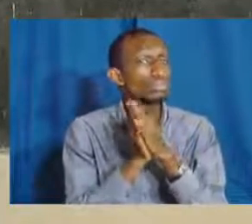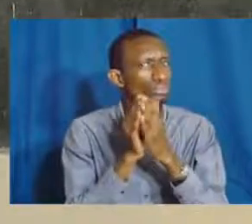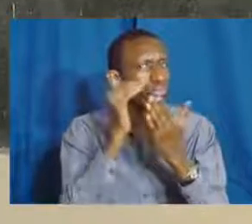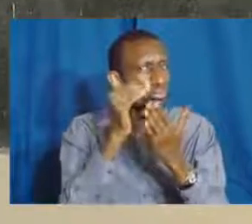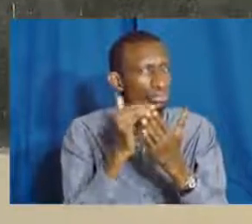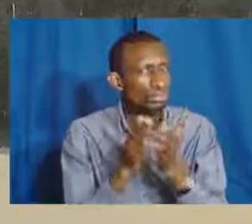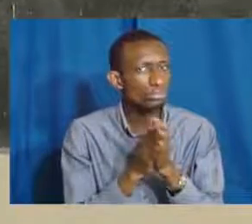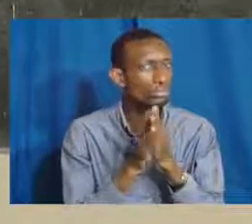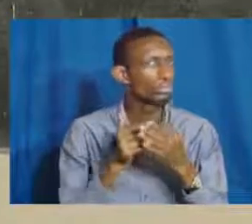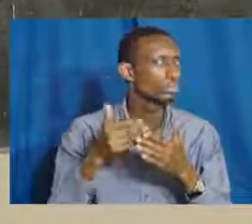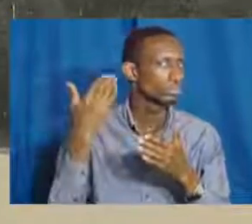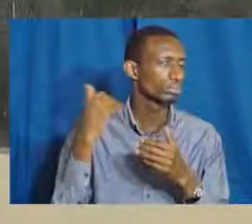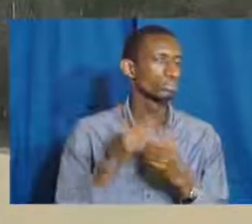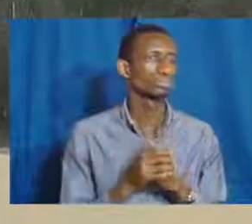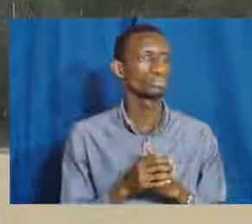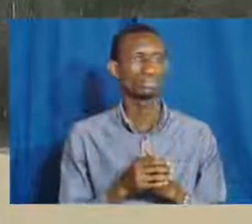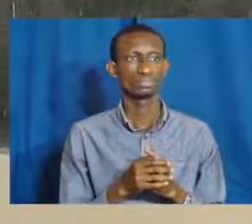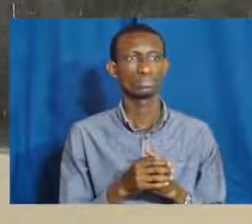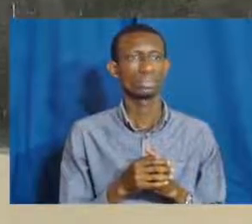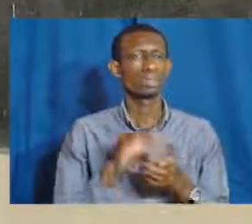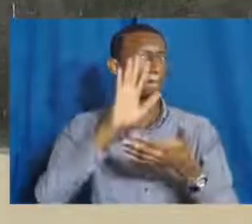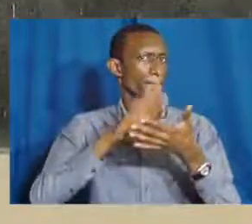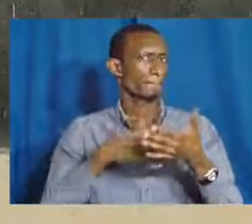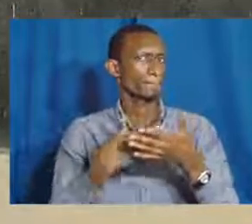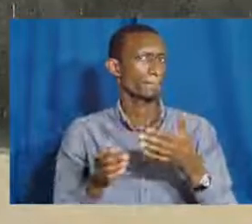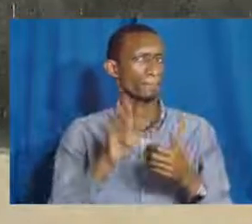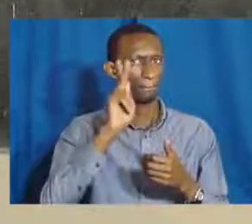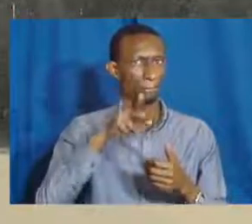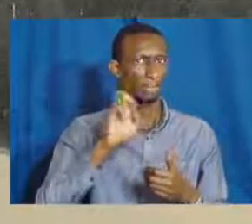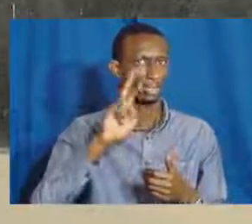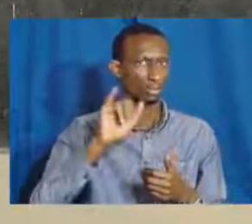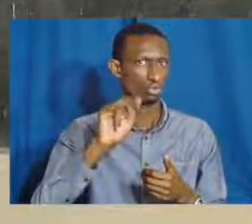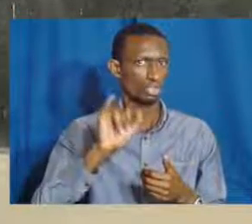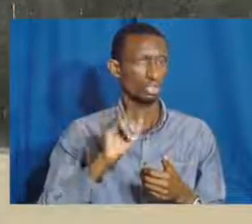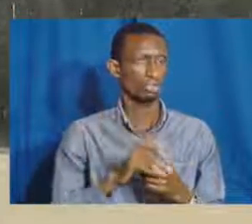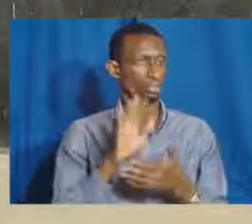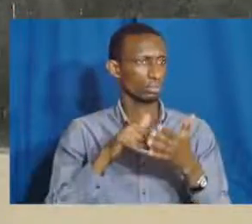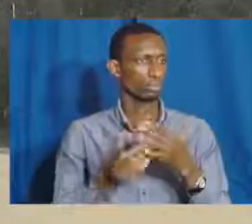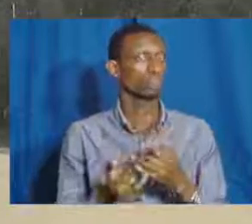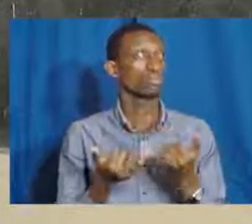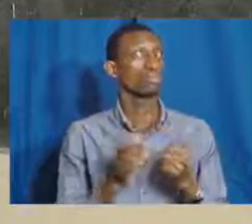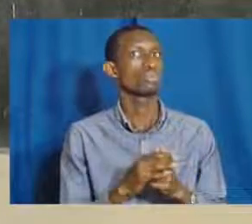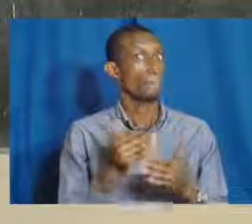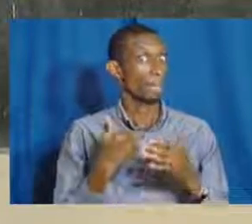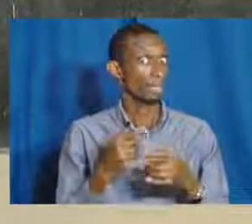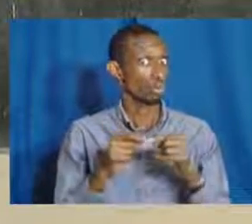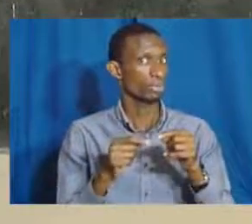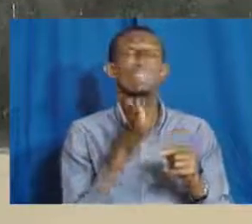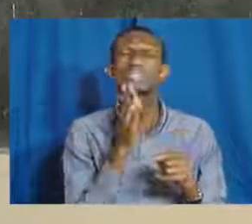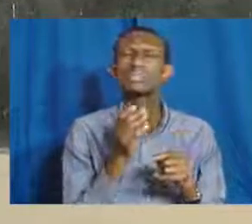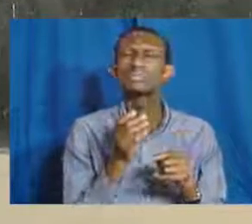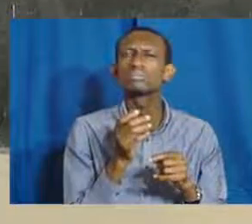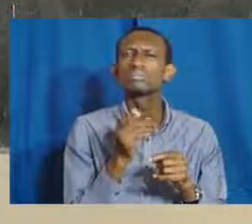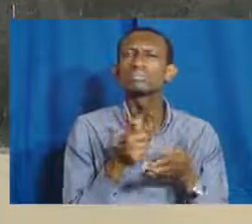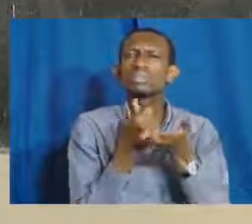table. So before we look at the lesson of today, I just want to remind